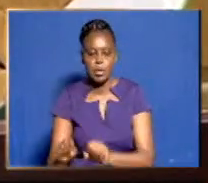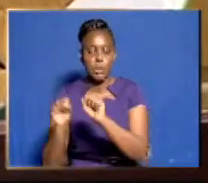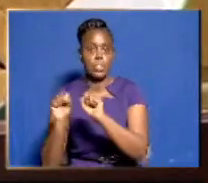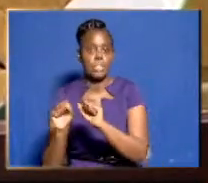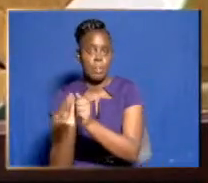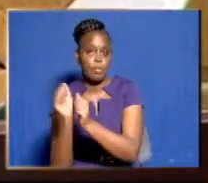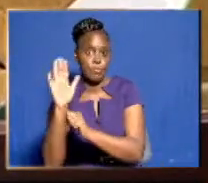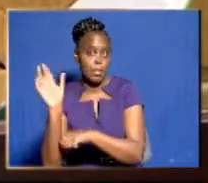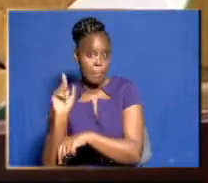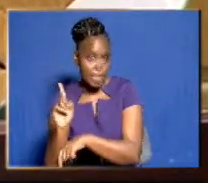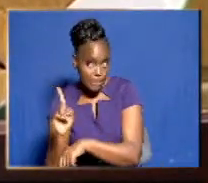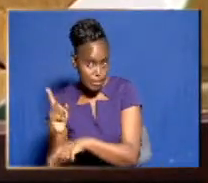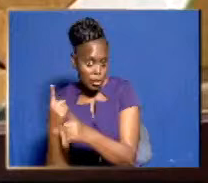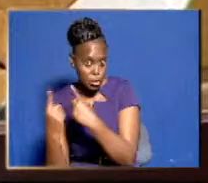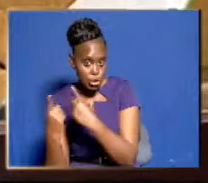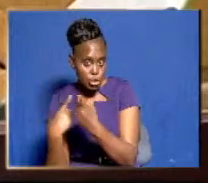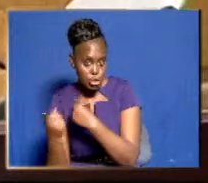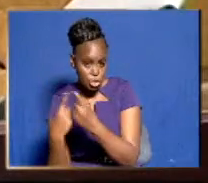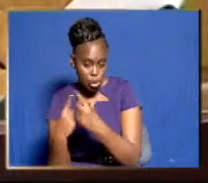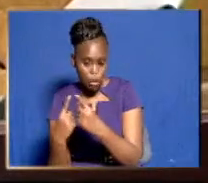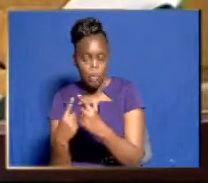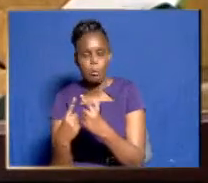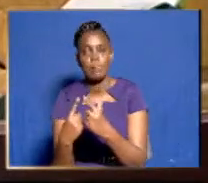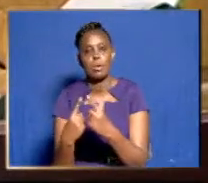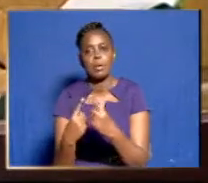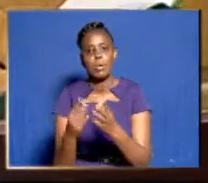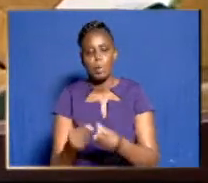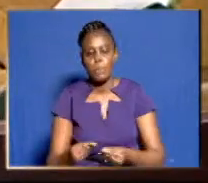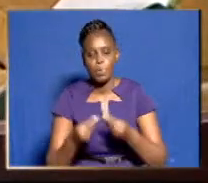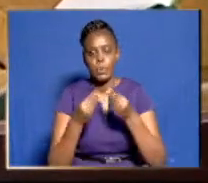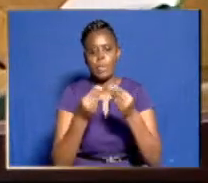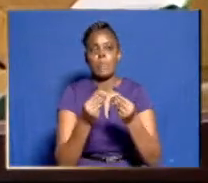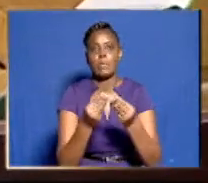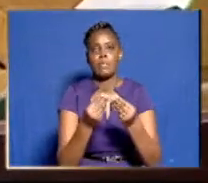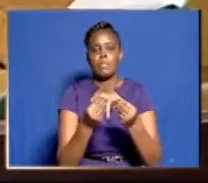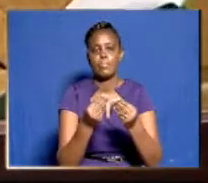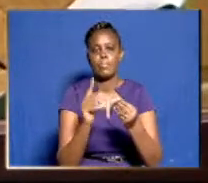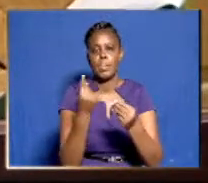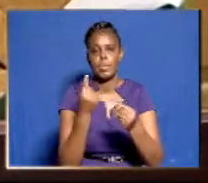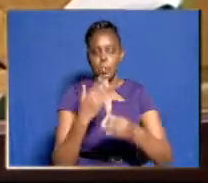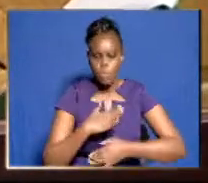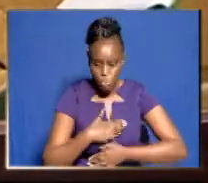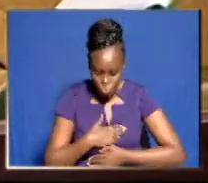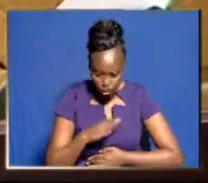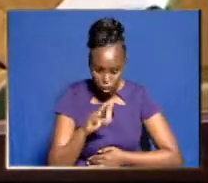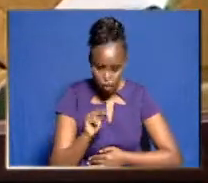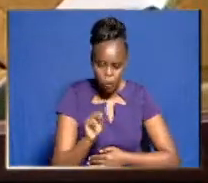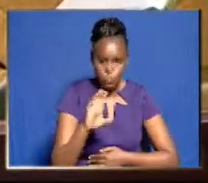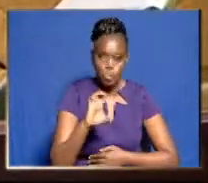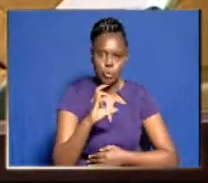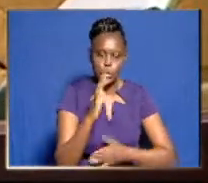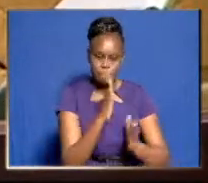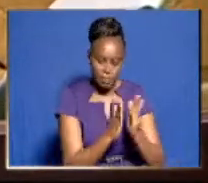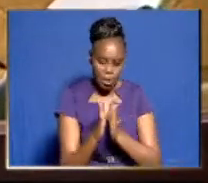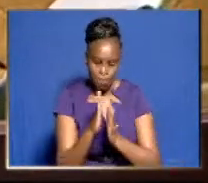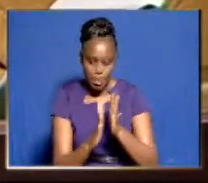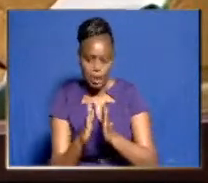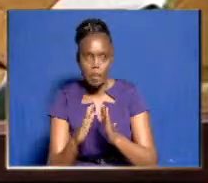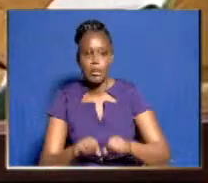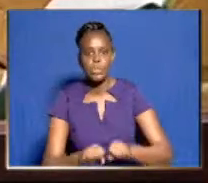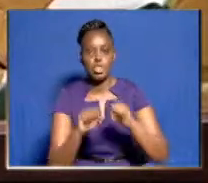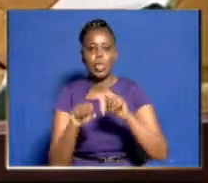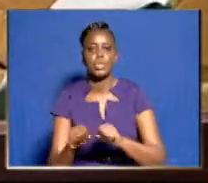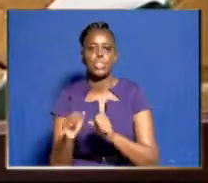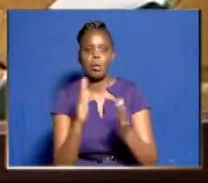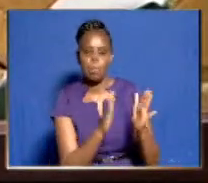15 minutes. Of course, the reason why we gave Honorable Gishuki is for the chairs to be able to reorganize themselves. And of course, once in a